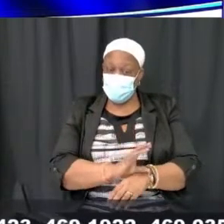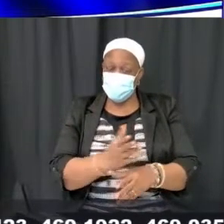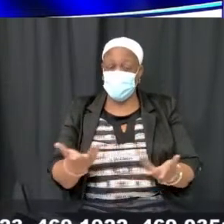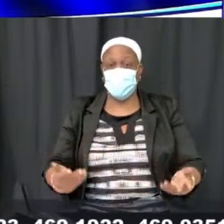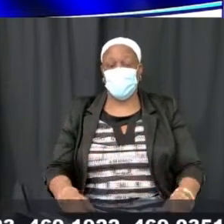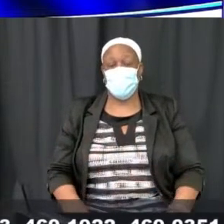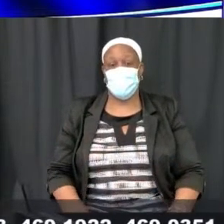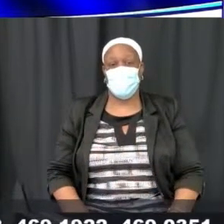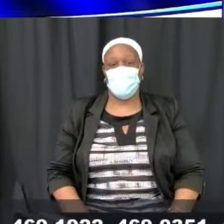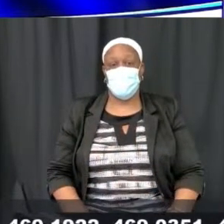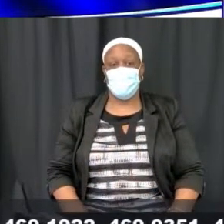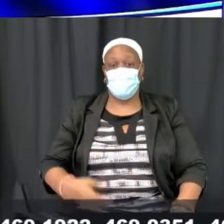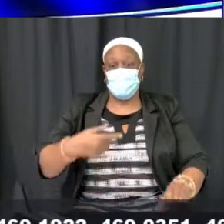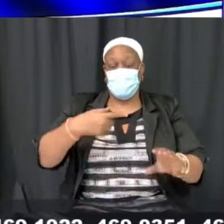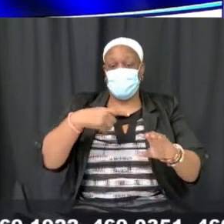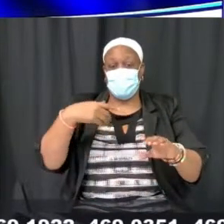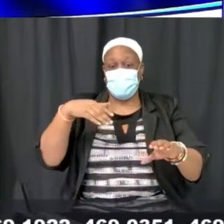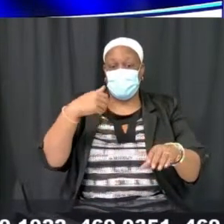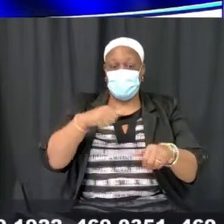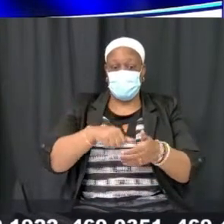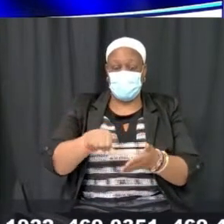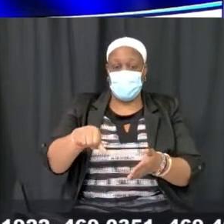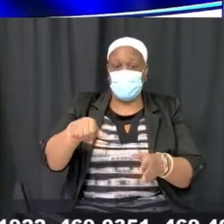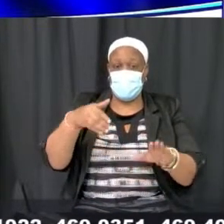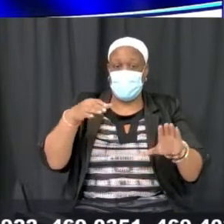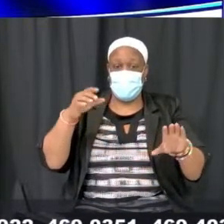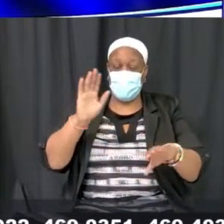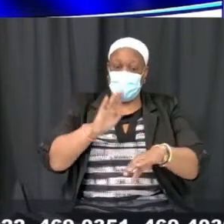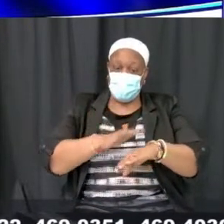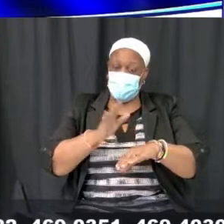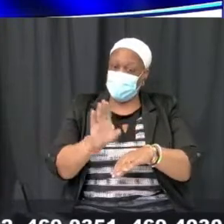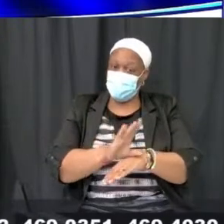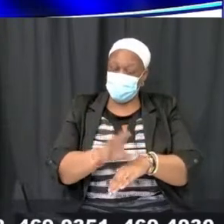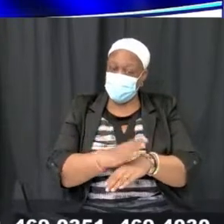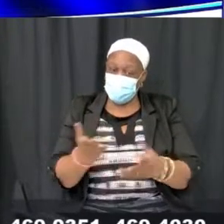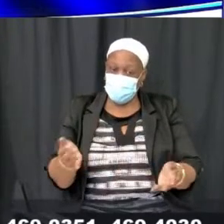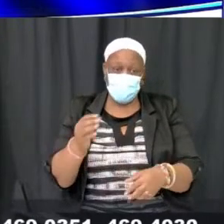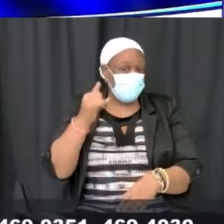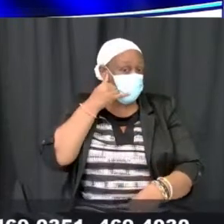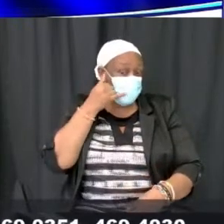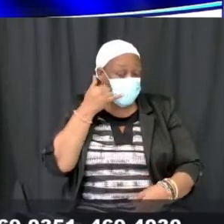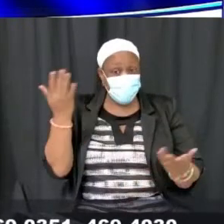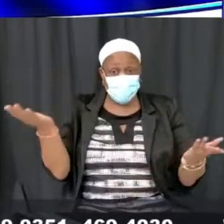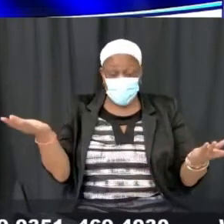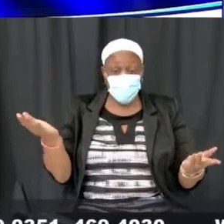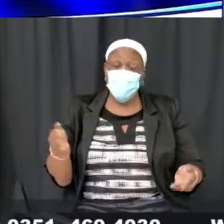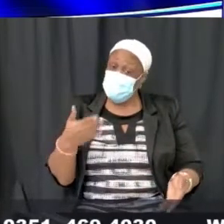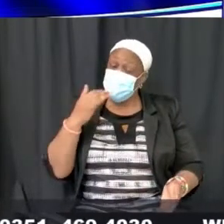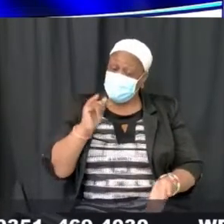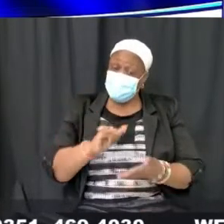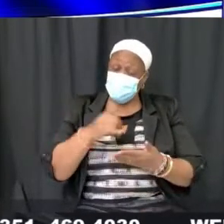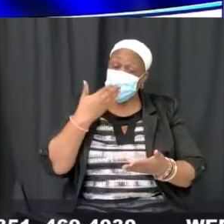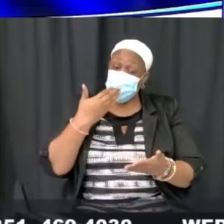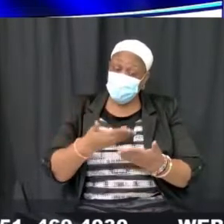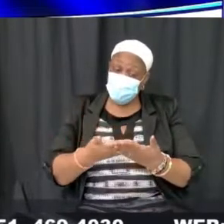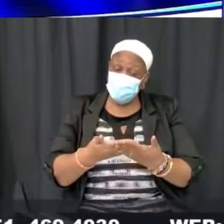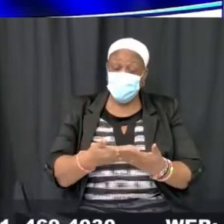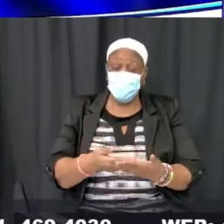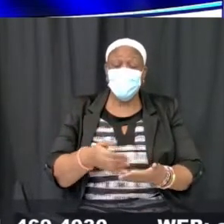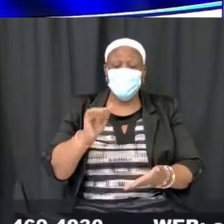orders, collecting payments, they are all good things and is a positive